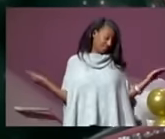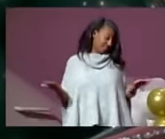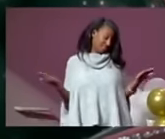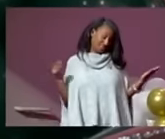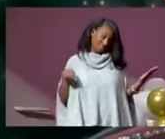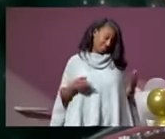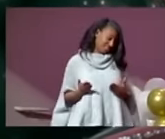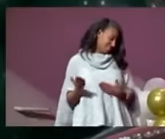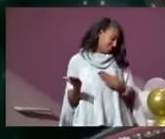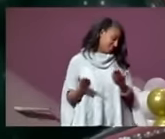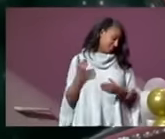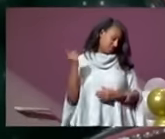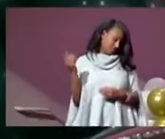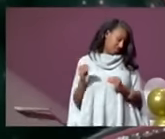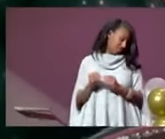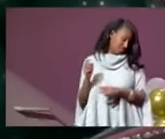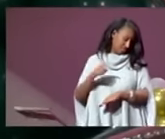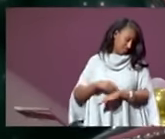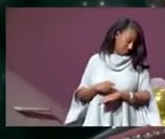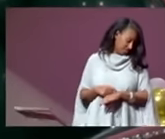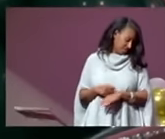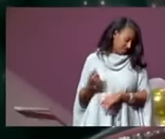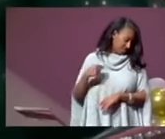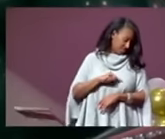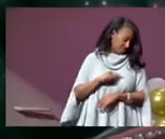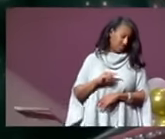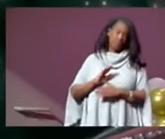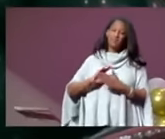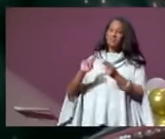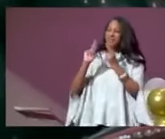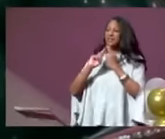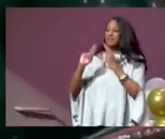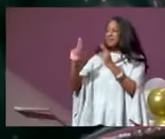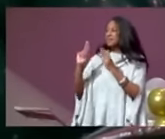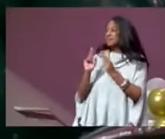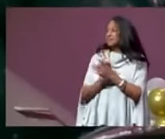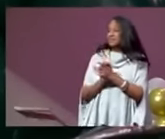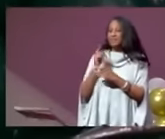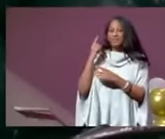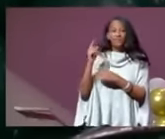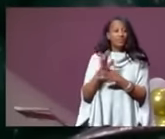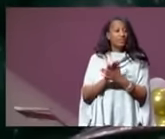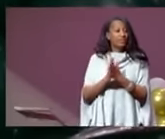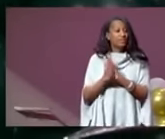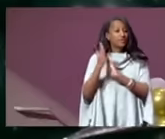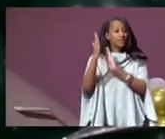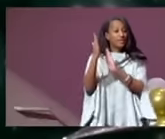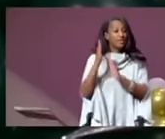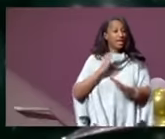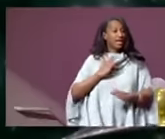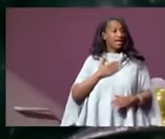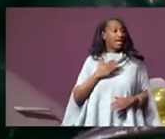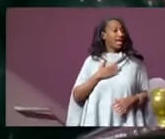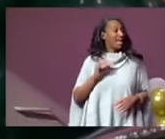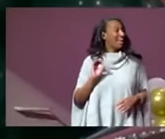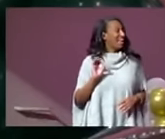service. One more time. We also give God praise for the presence of our senior pastor, the angel of this